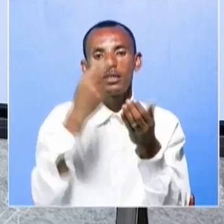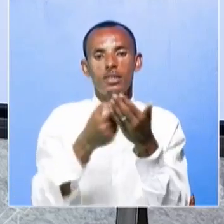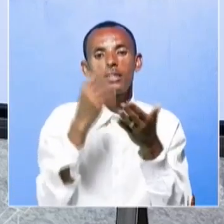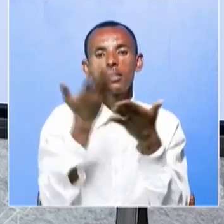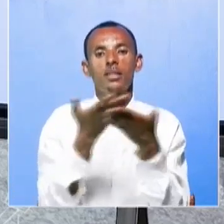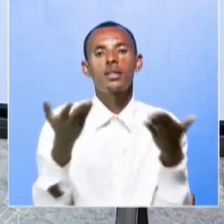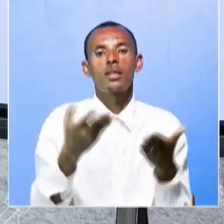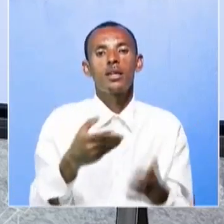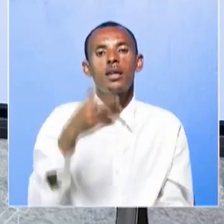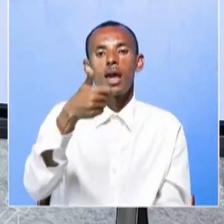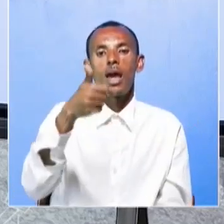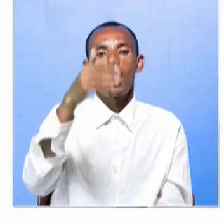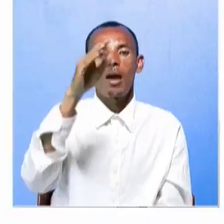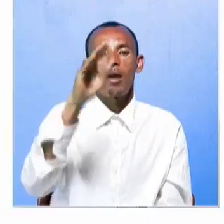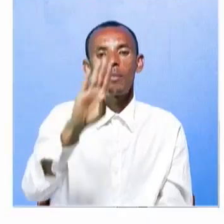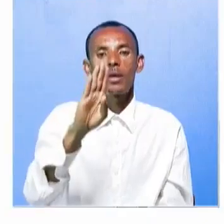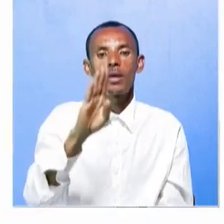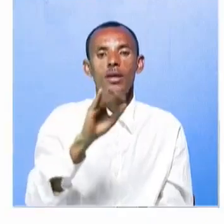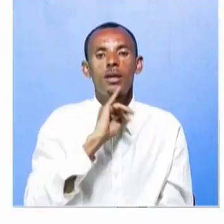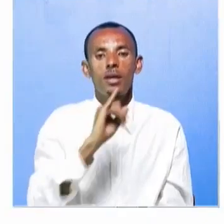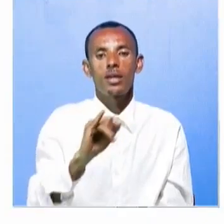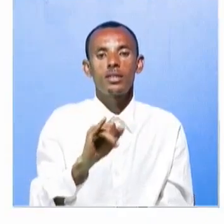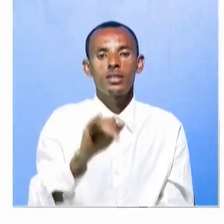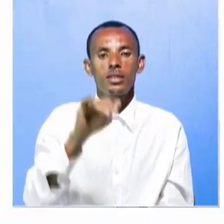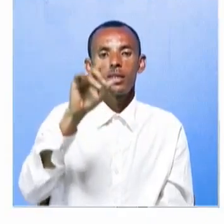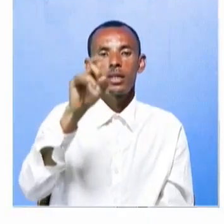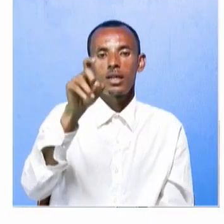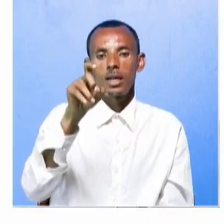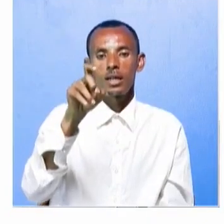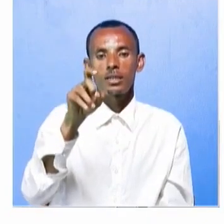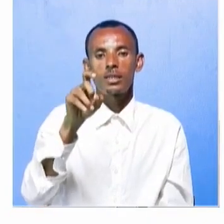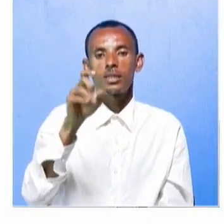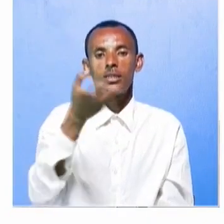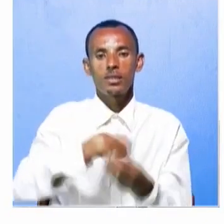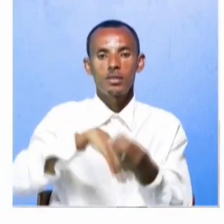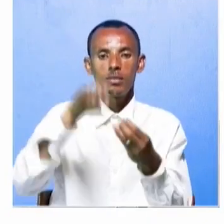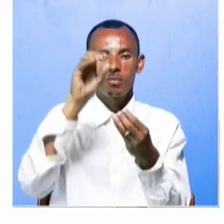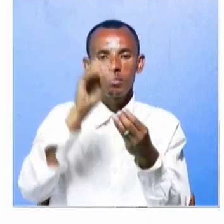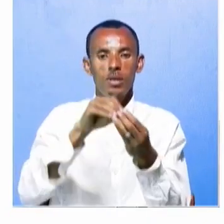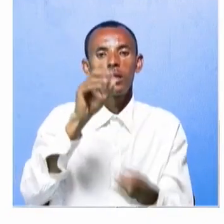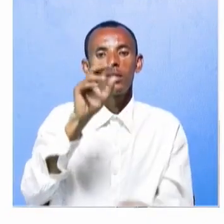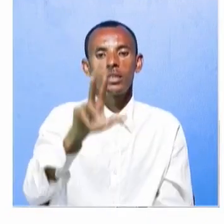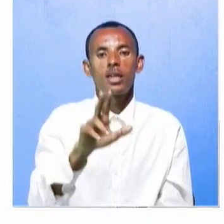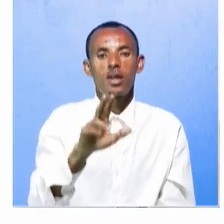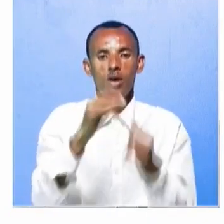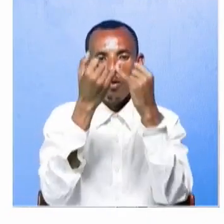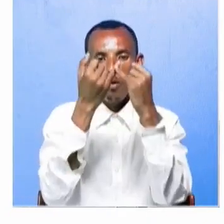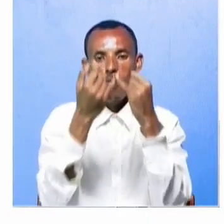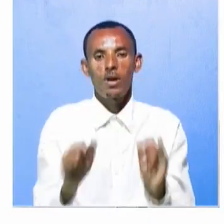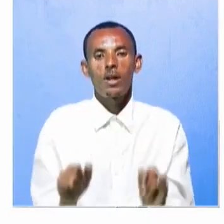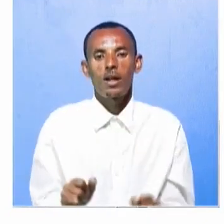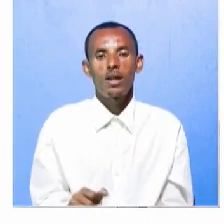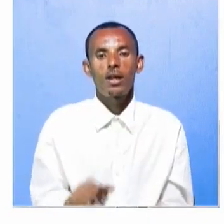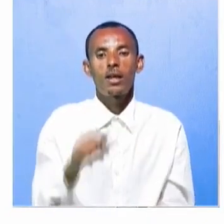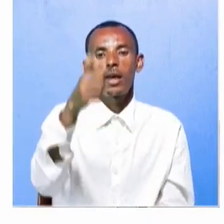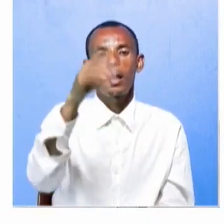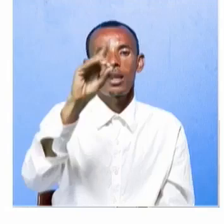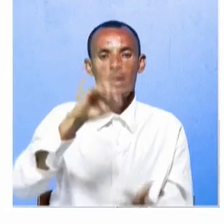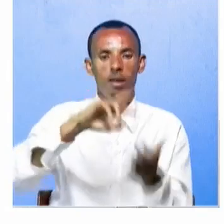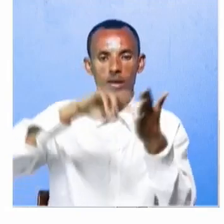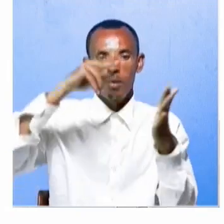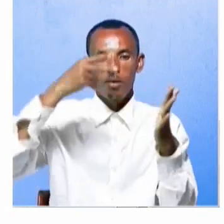So AB is x plus 3 over AD